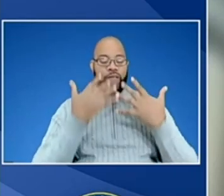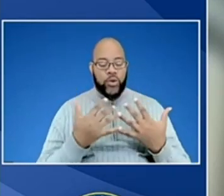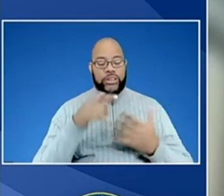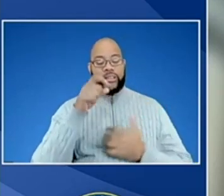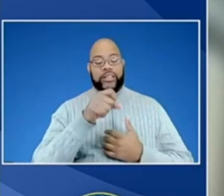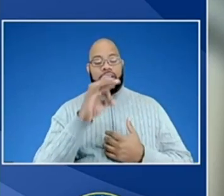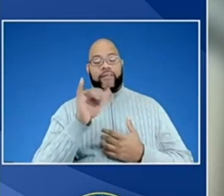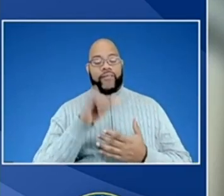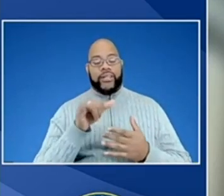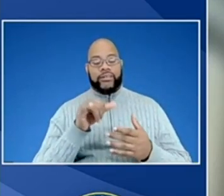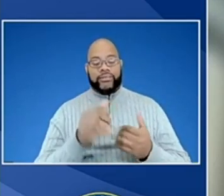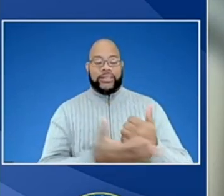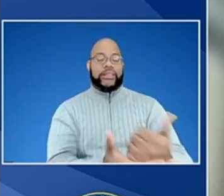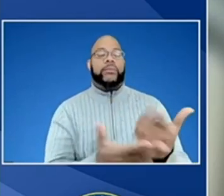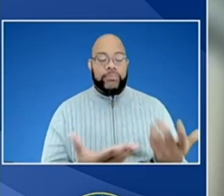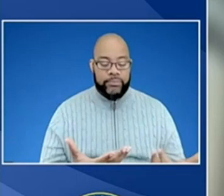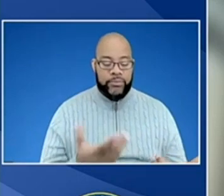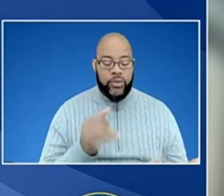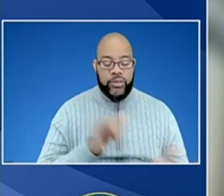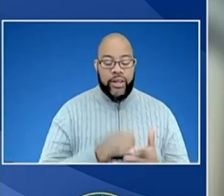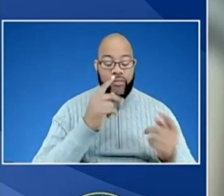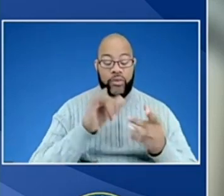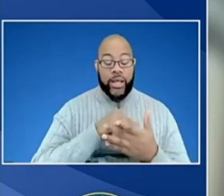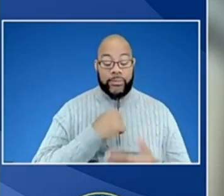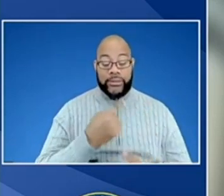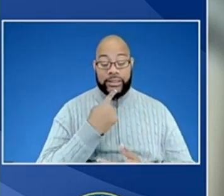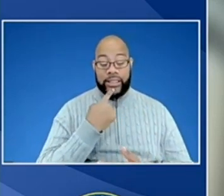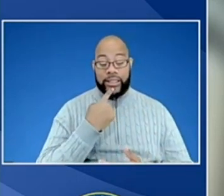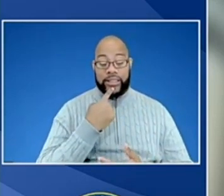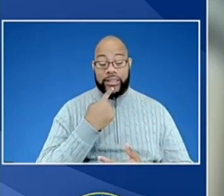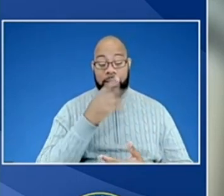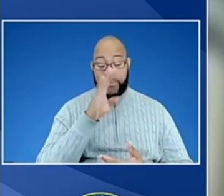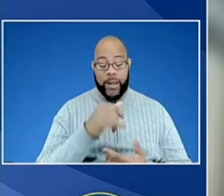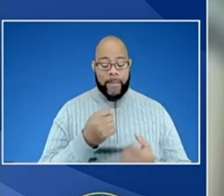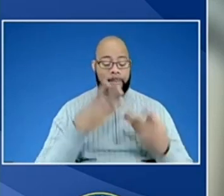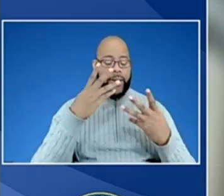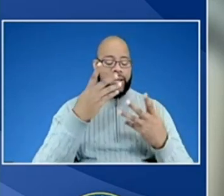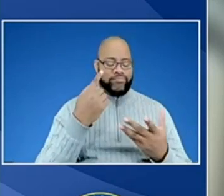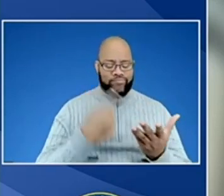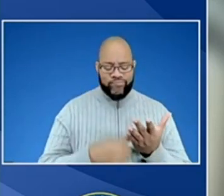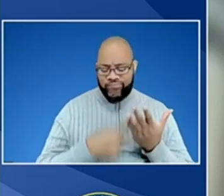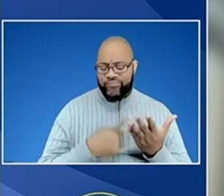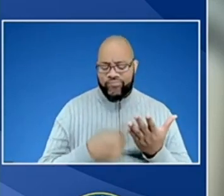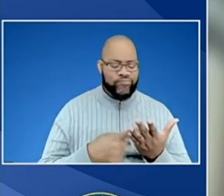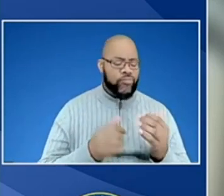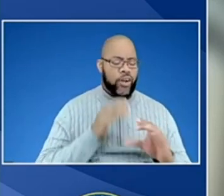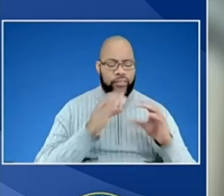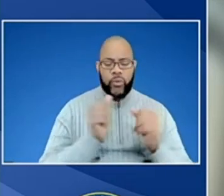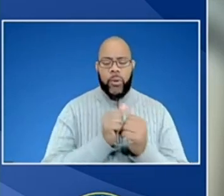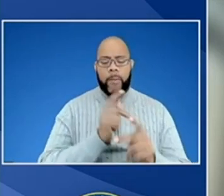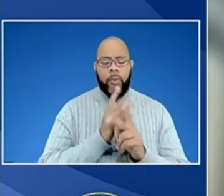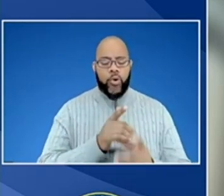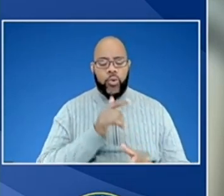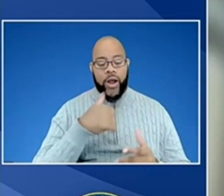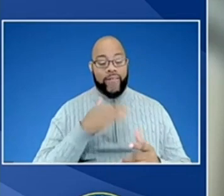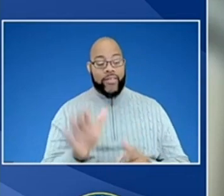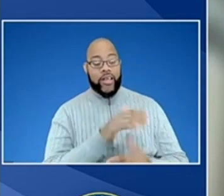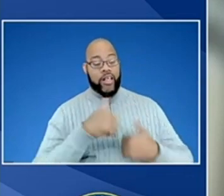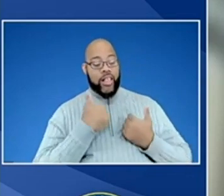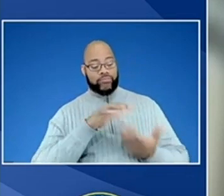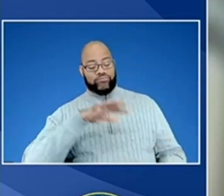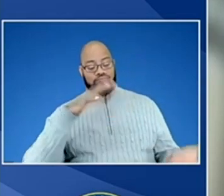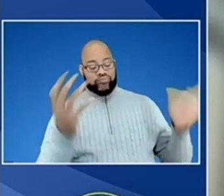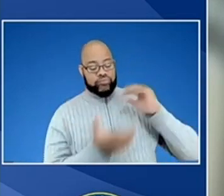of this assistance. So the views that I'm stating are informed by countless conversations with borrowers who've had their lives turned upside down due